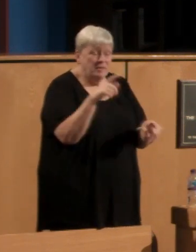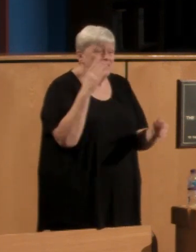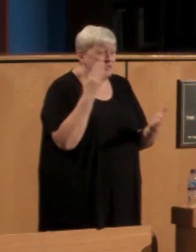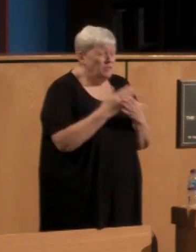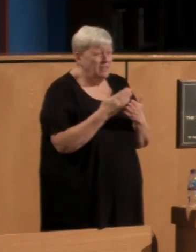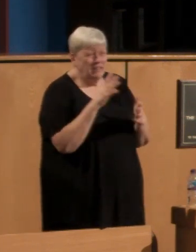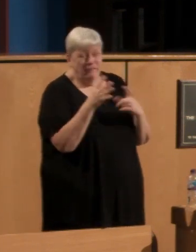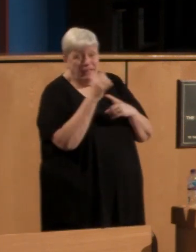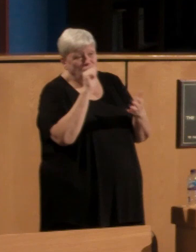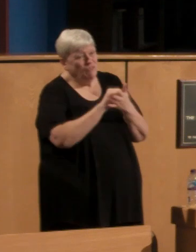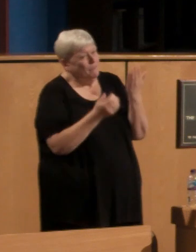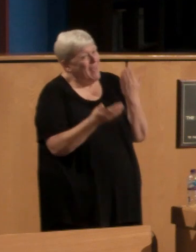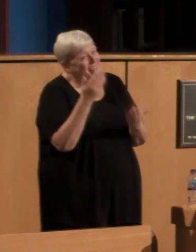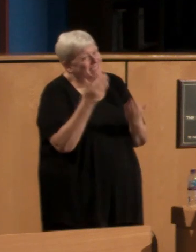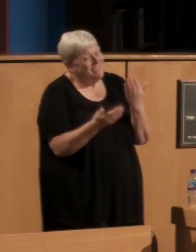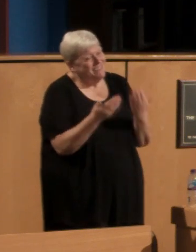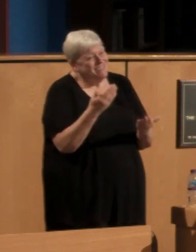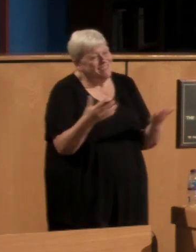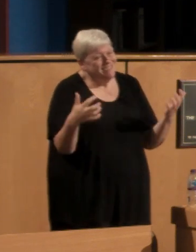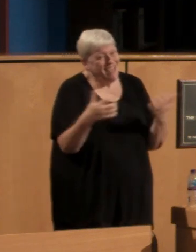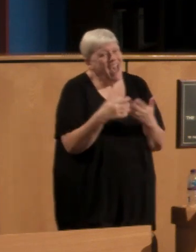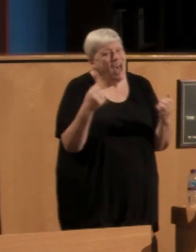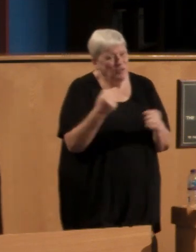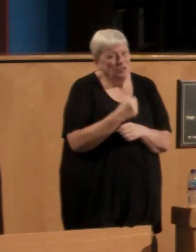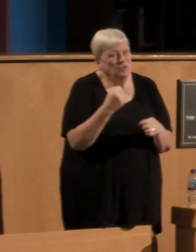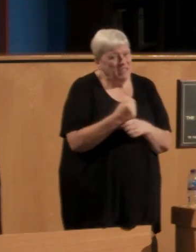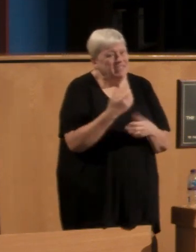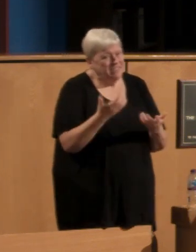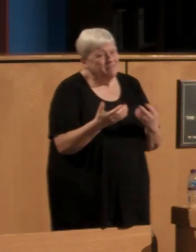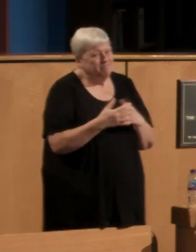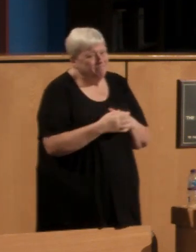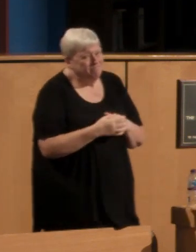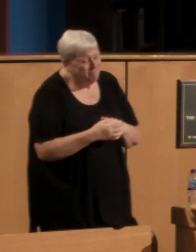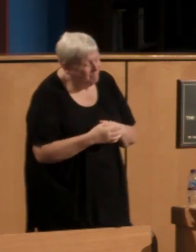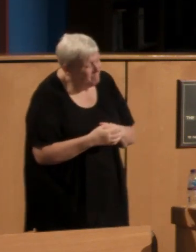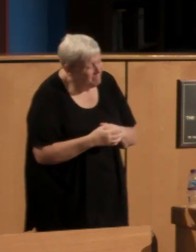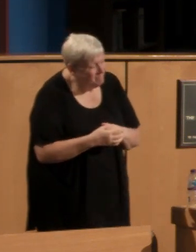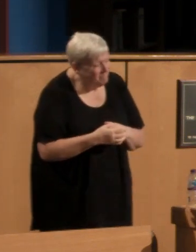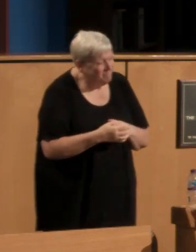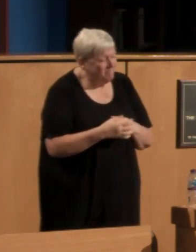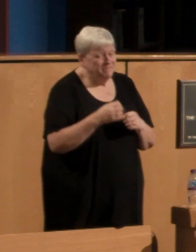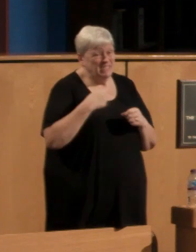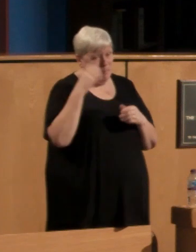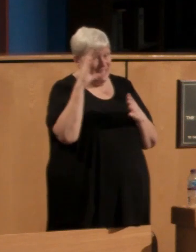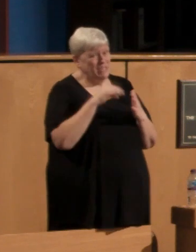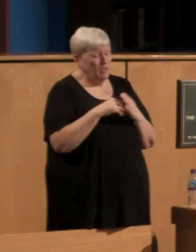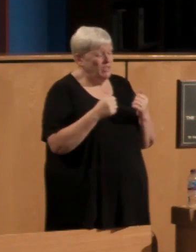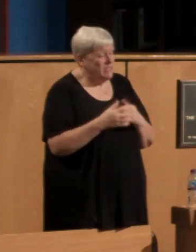just about how you play it, you know, the nuance of it. That's from my experience